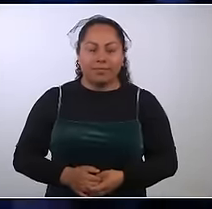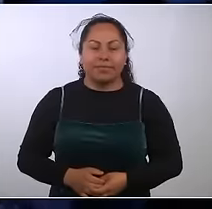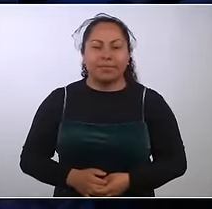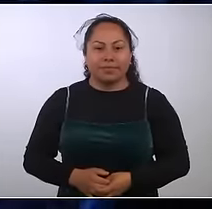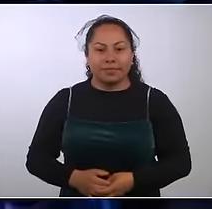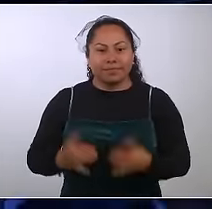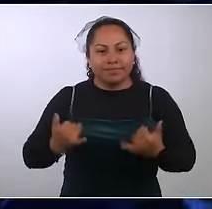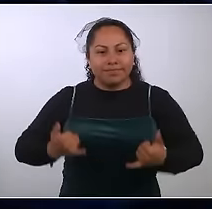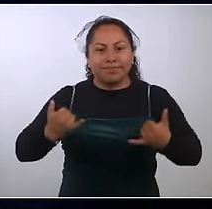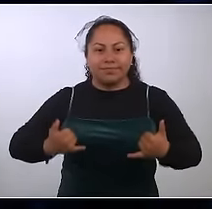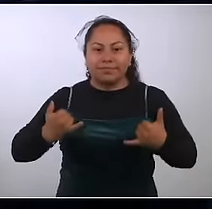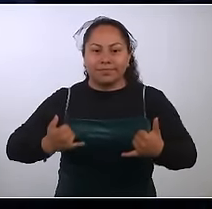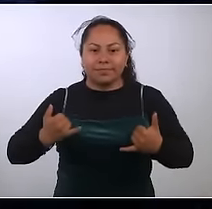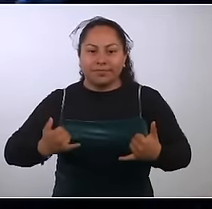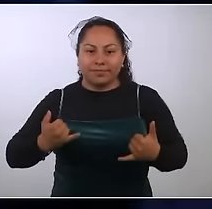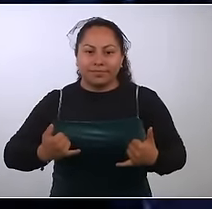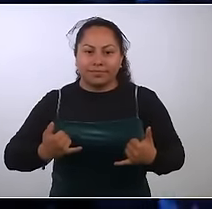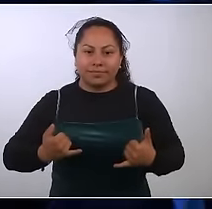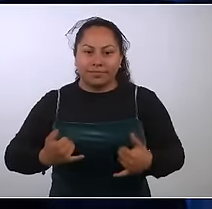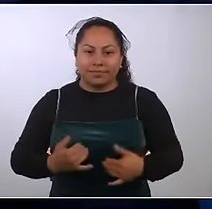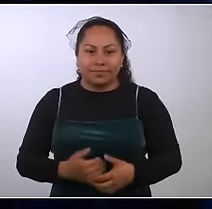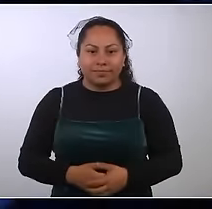come on. En esta hora. Right now, let's go.